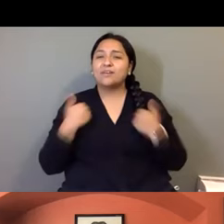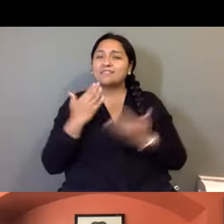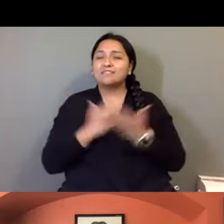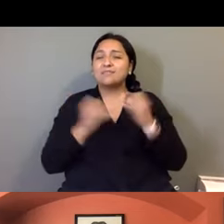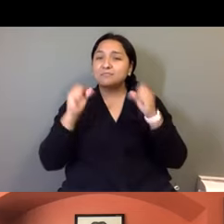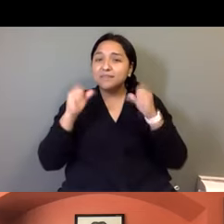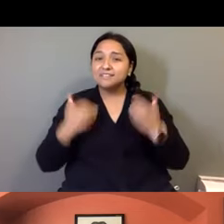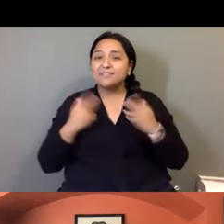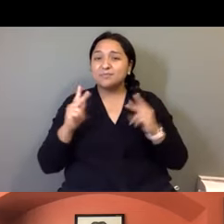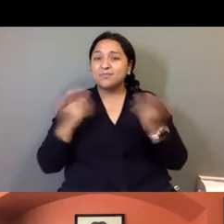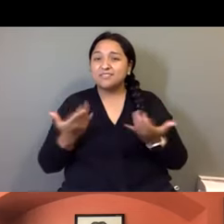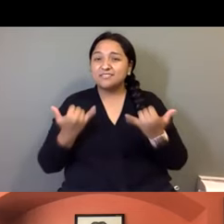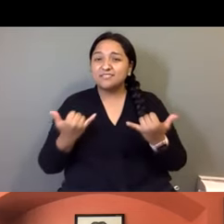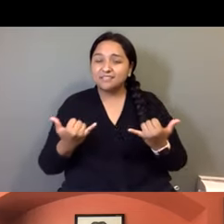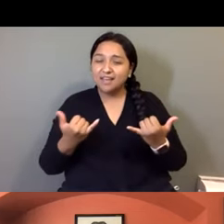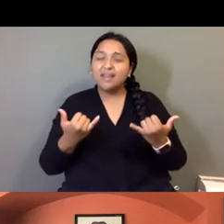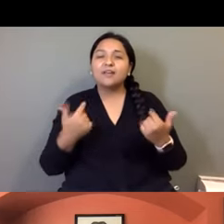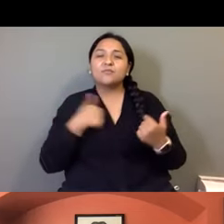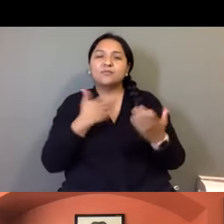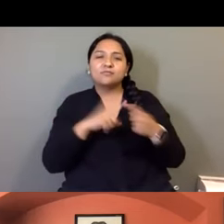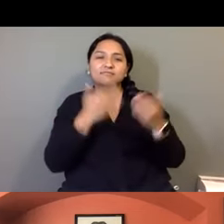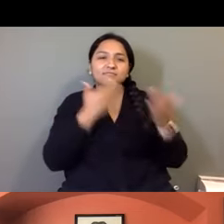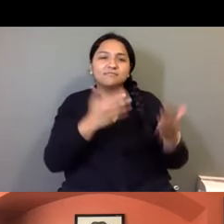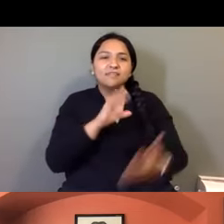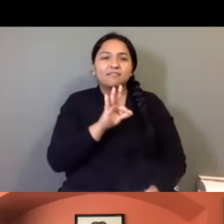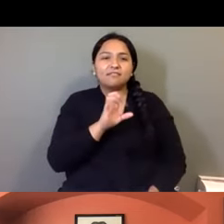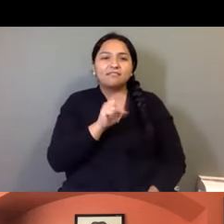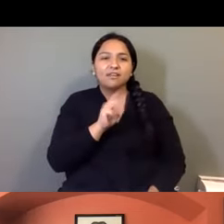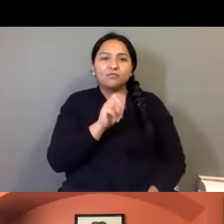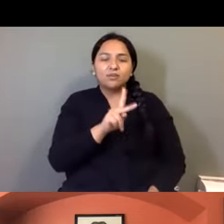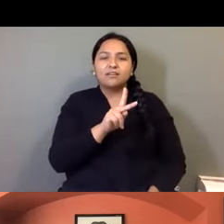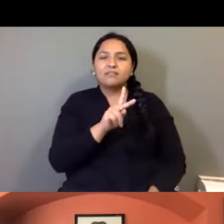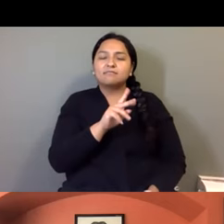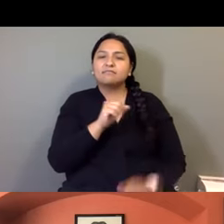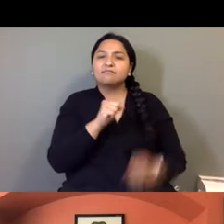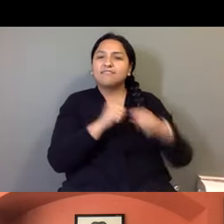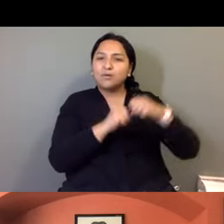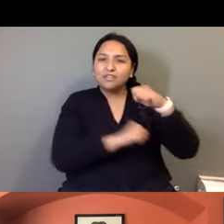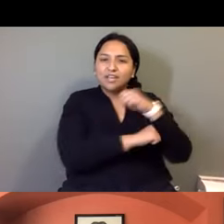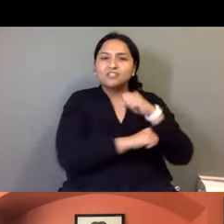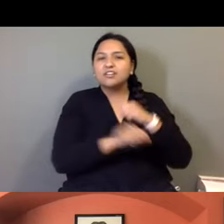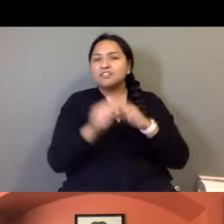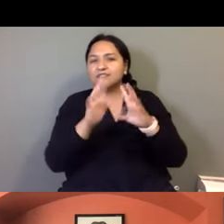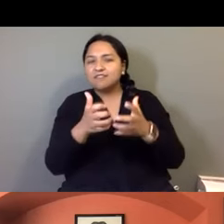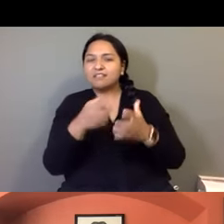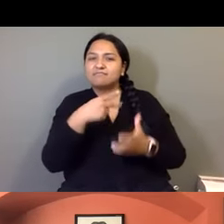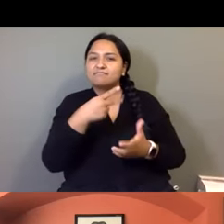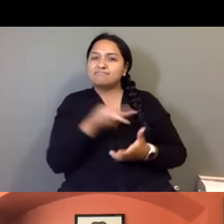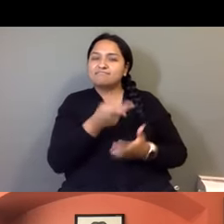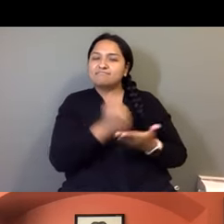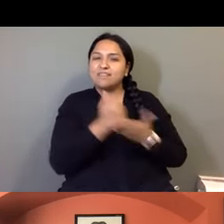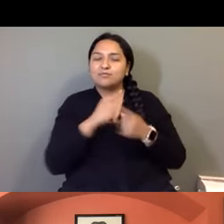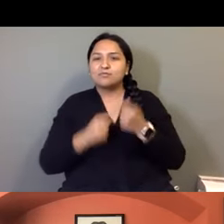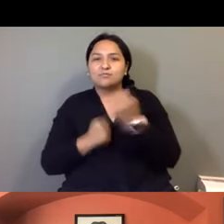a shout out to the Fenwick Foundation and the Pantaria Fund for helping to support this series. We really wanted